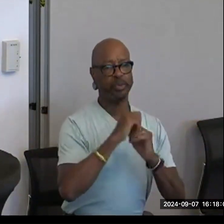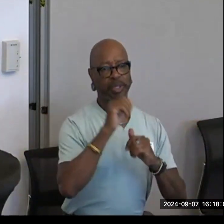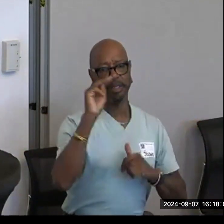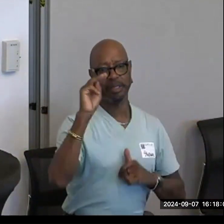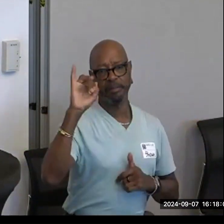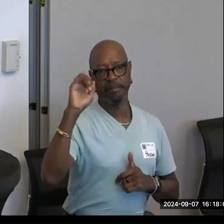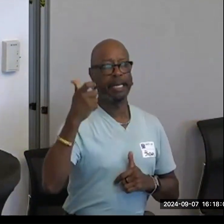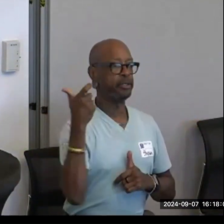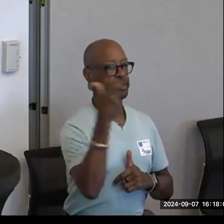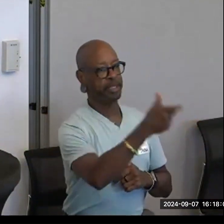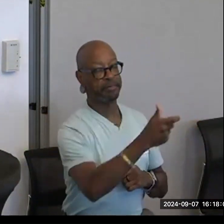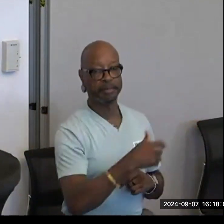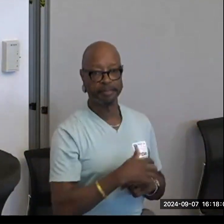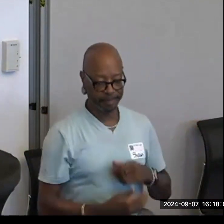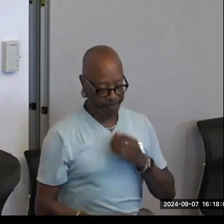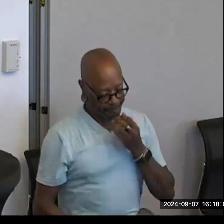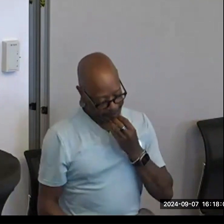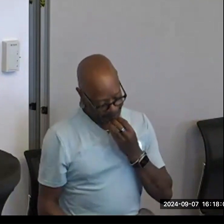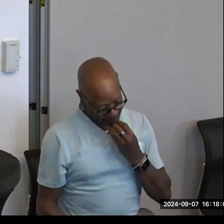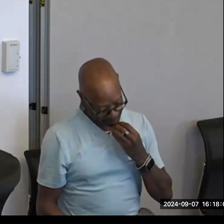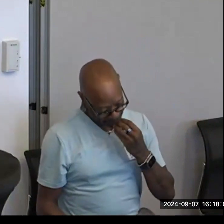Yeah, these are being